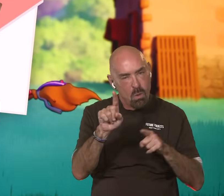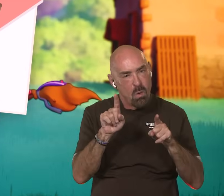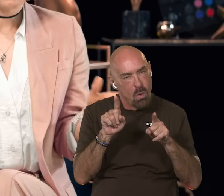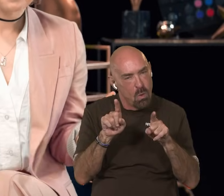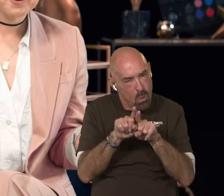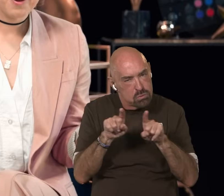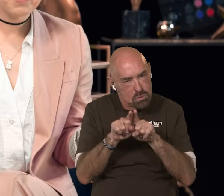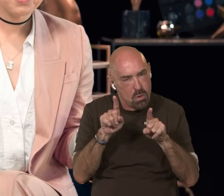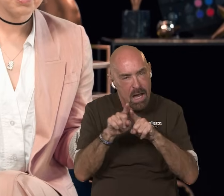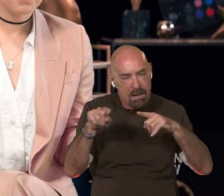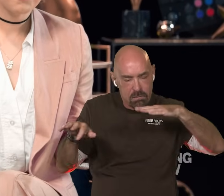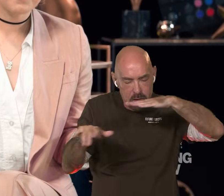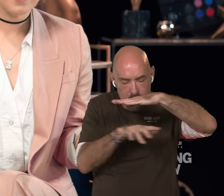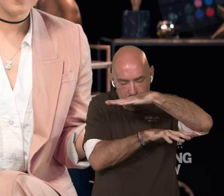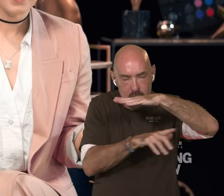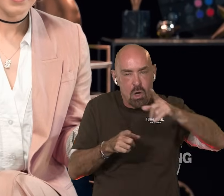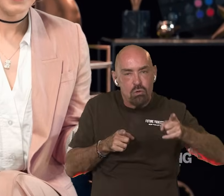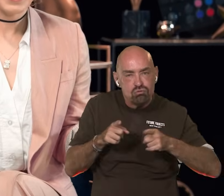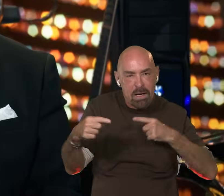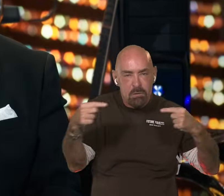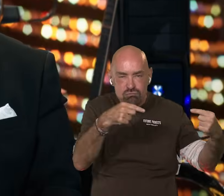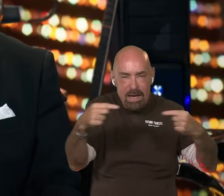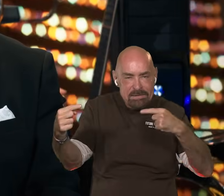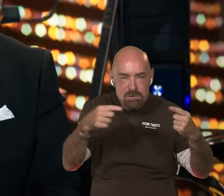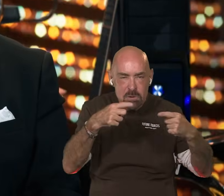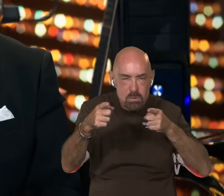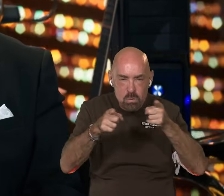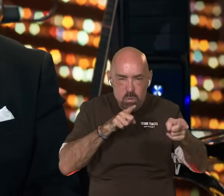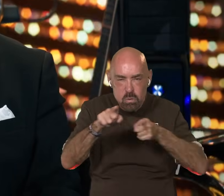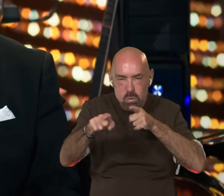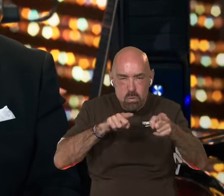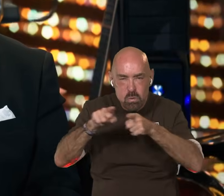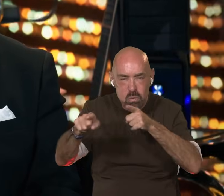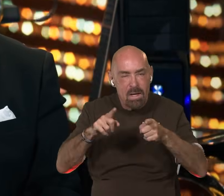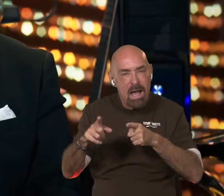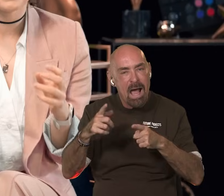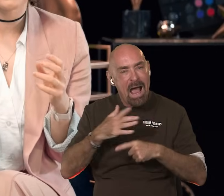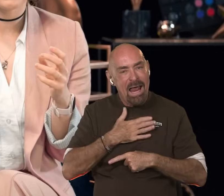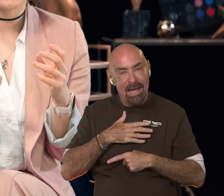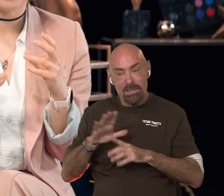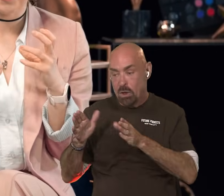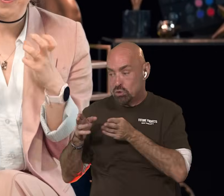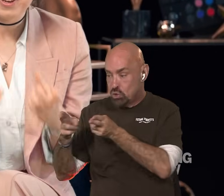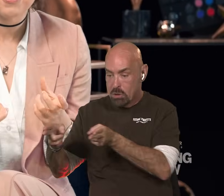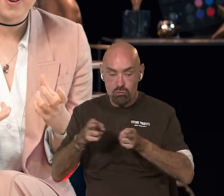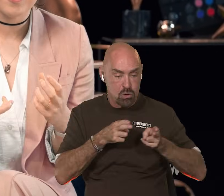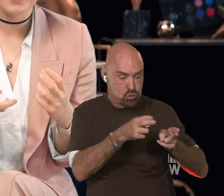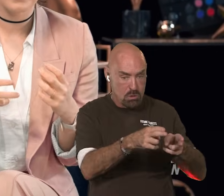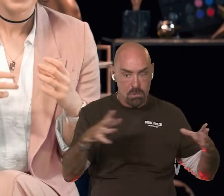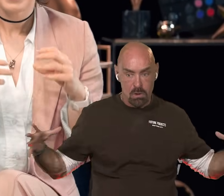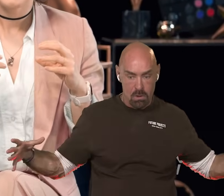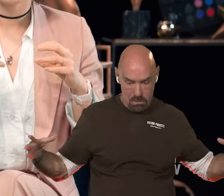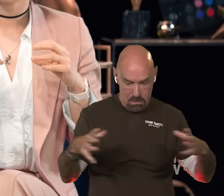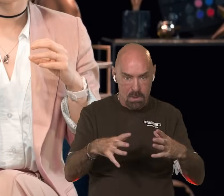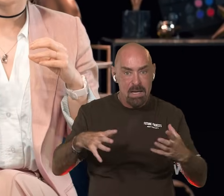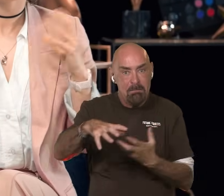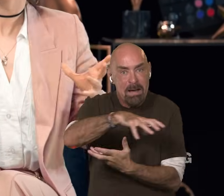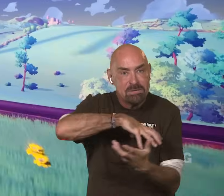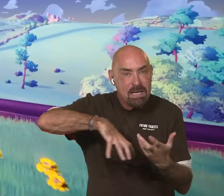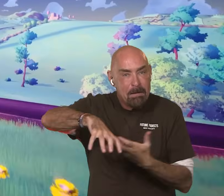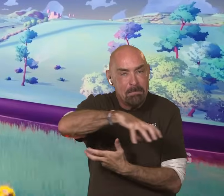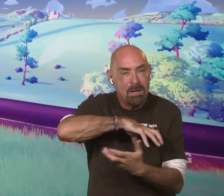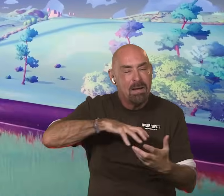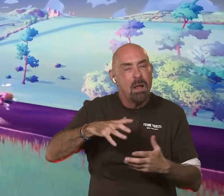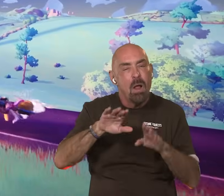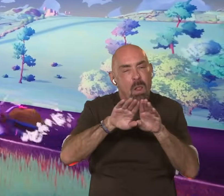it's also got underground motorbroom street racing in it. I really love genre mashups. I think that they're so interesting. And I